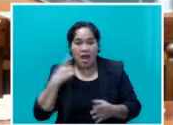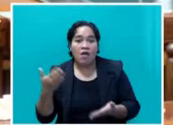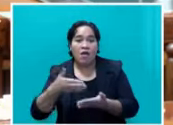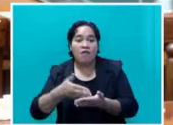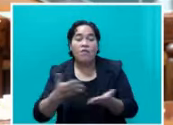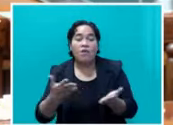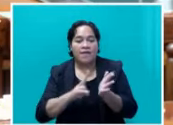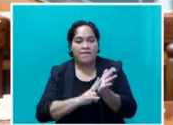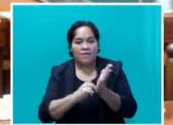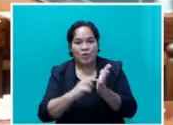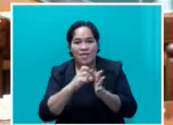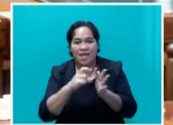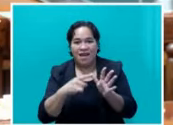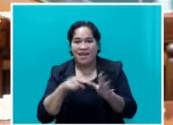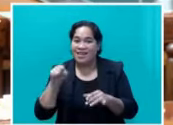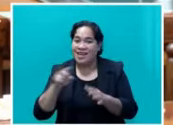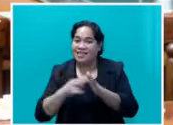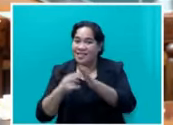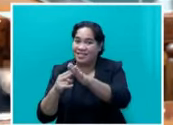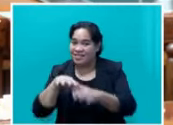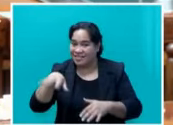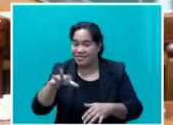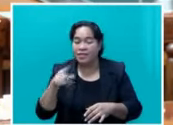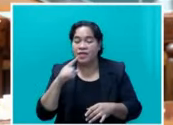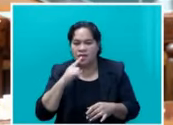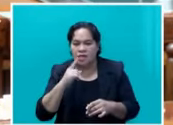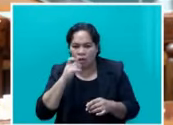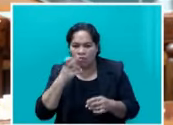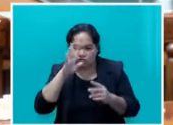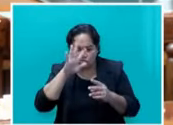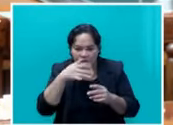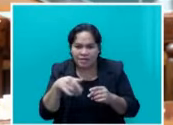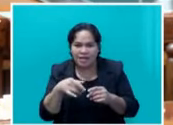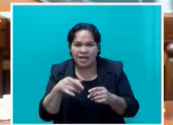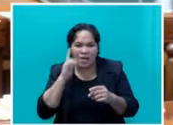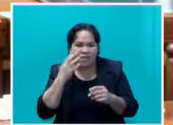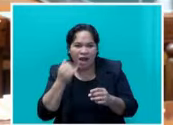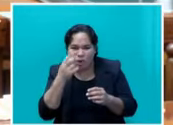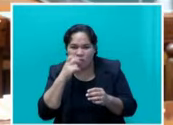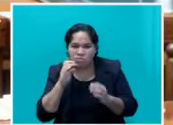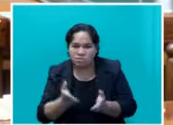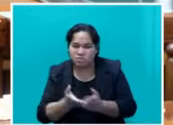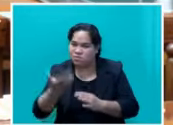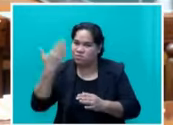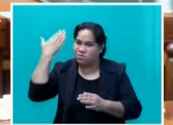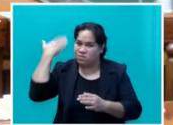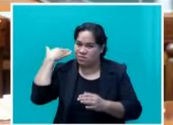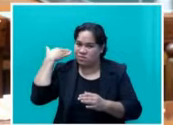Bunda, and according to radio carbon dating, the Lapita pottery, it dates back